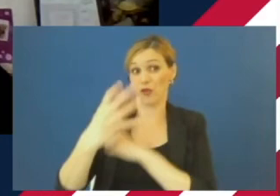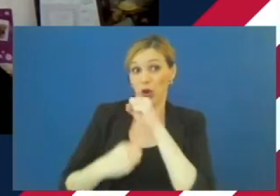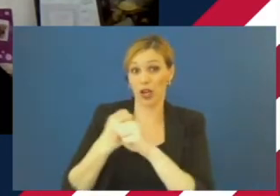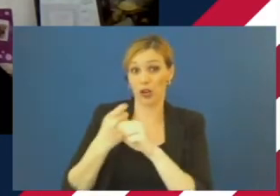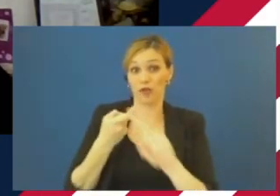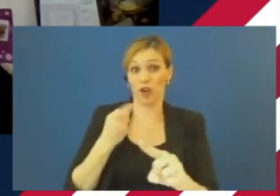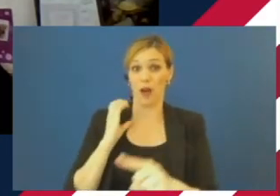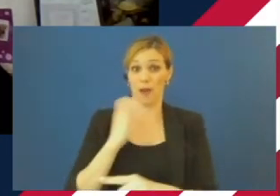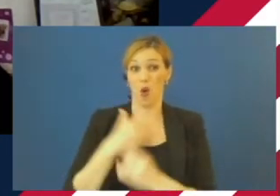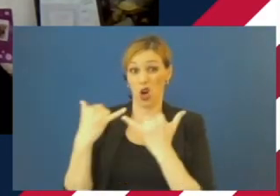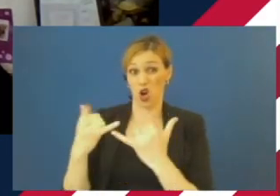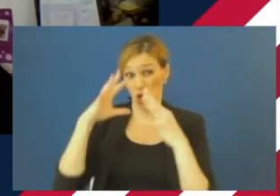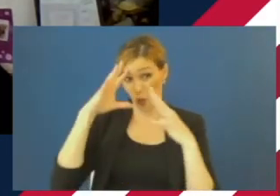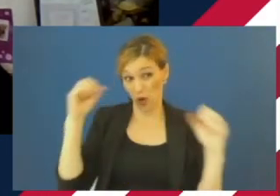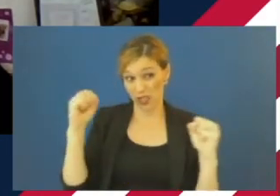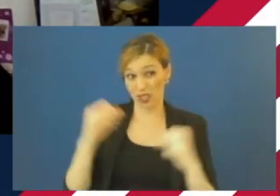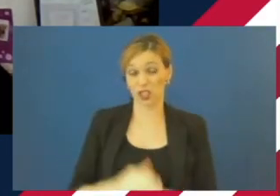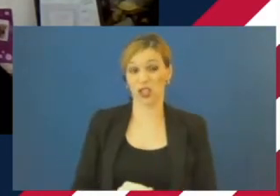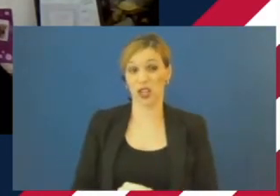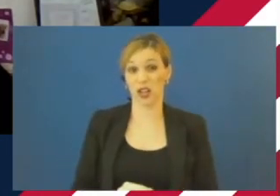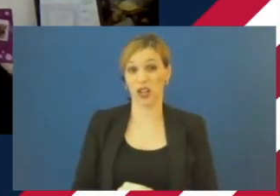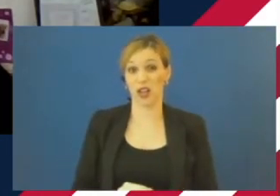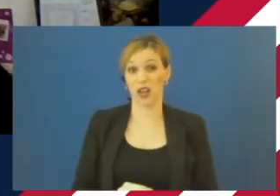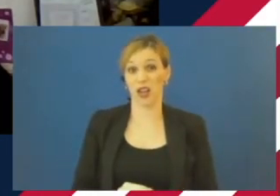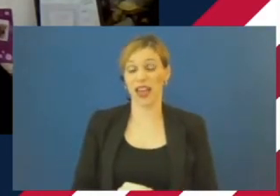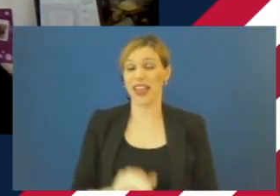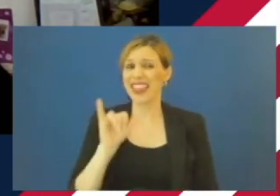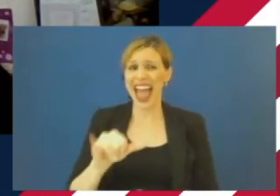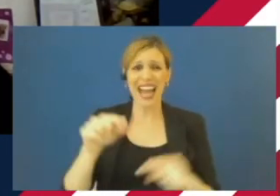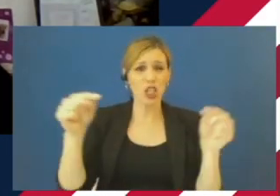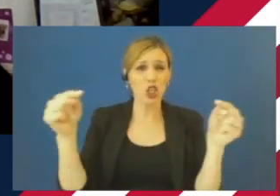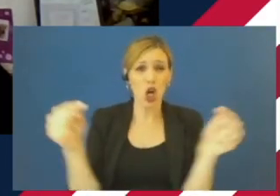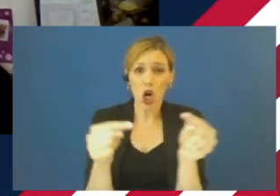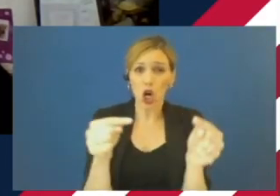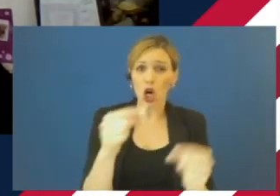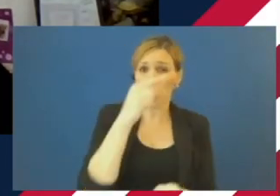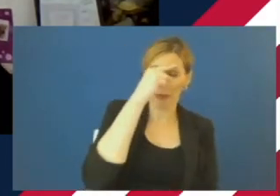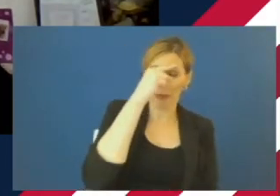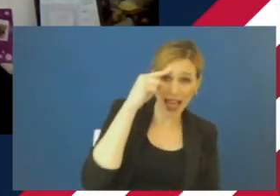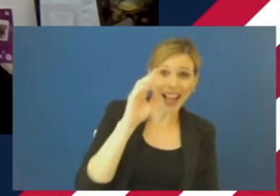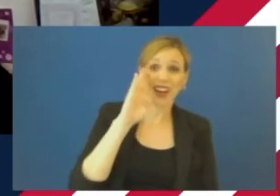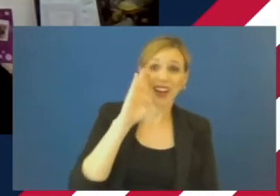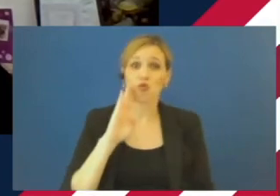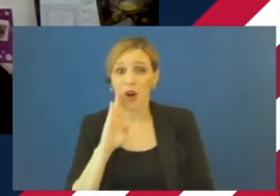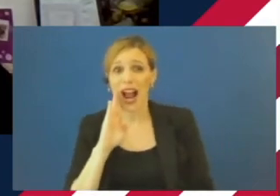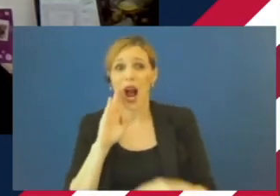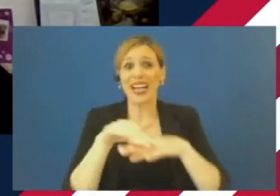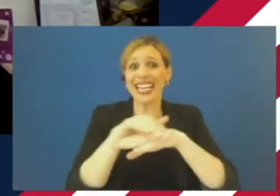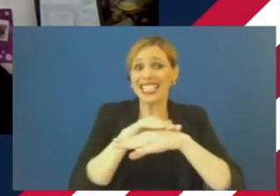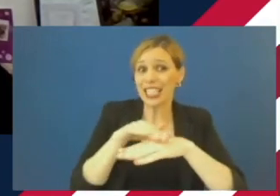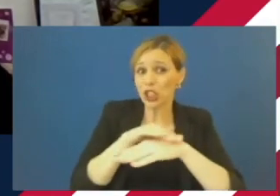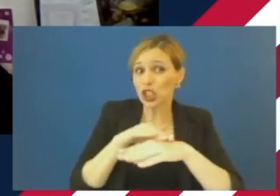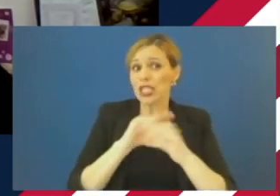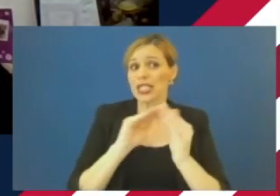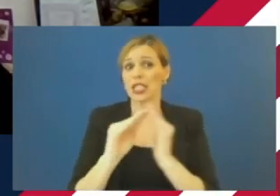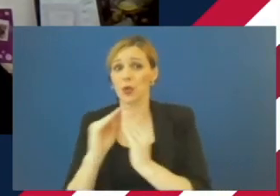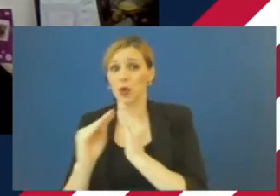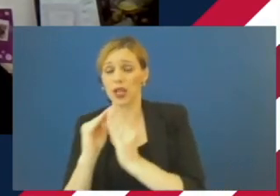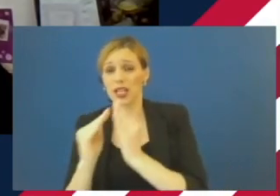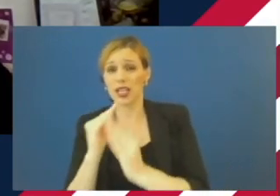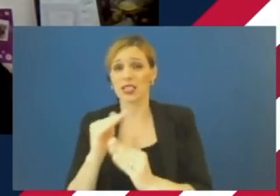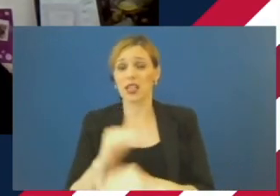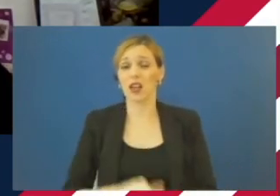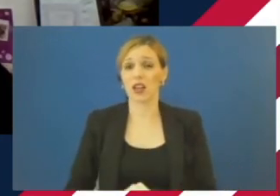rollbacks disproportionately harm Black and Brown Indigenous communities across our nation. 100% of these actions